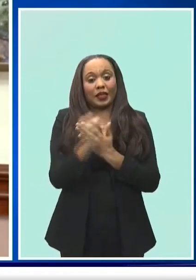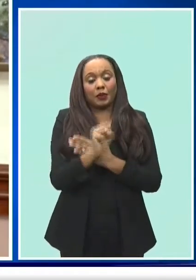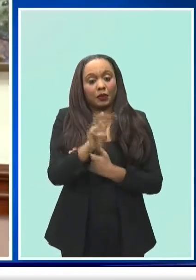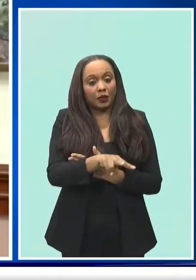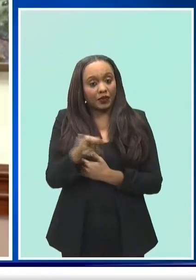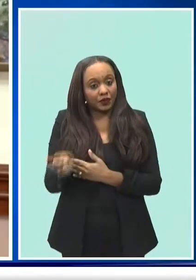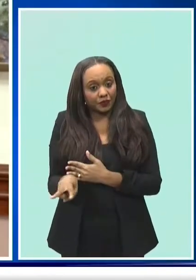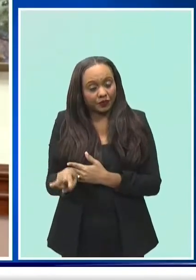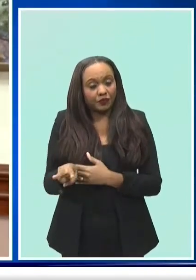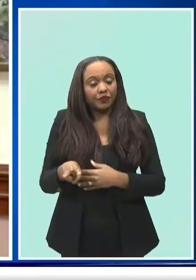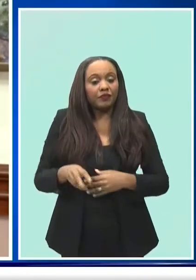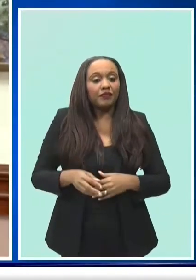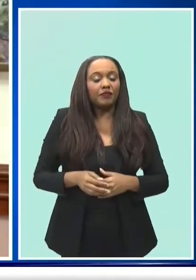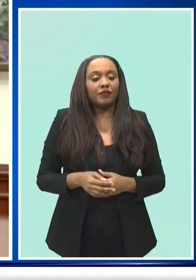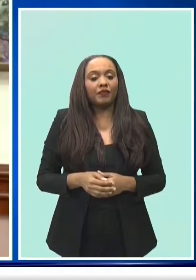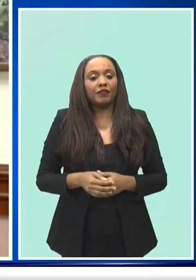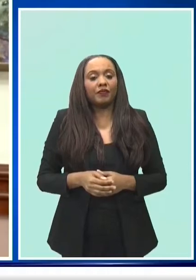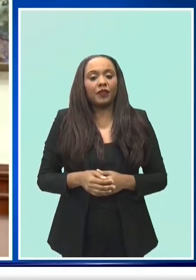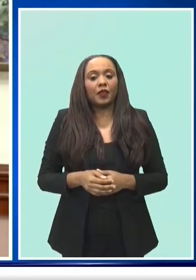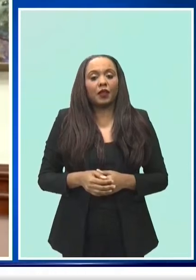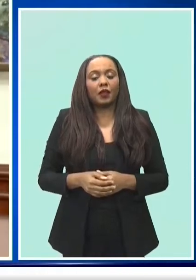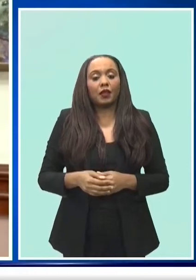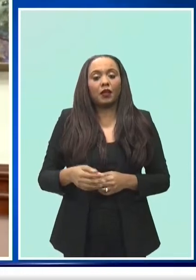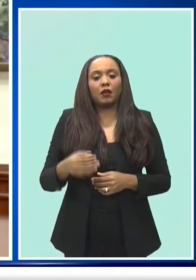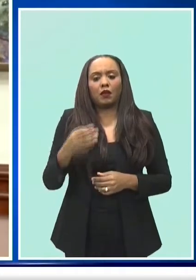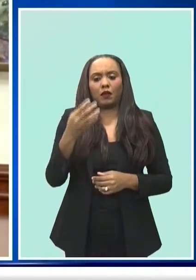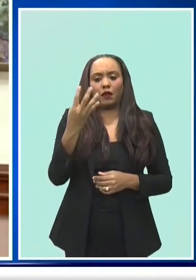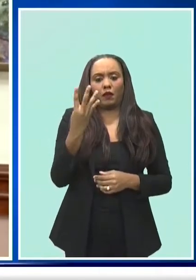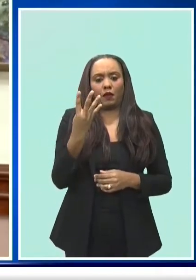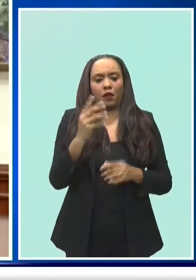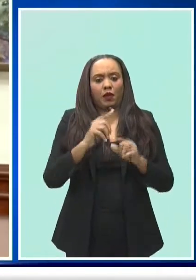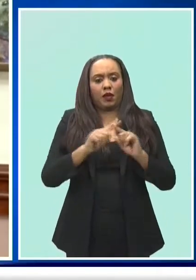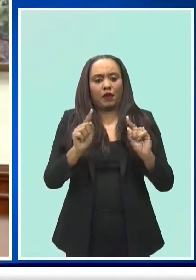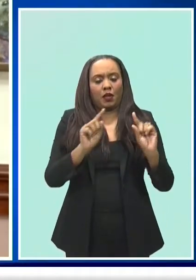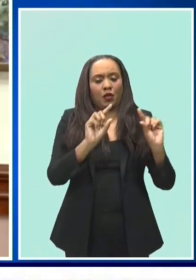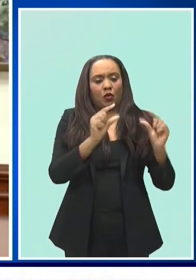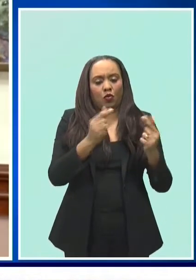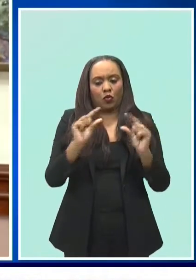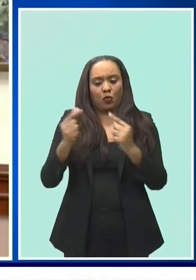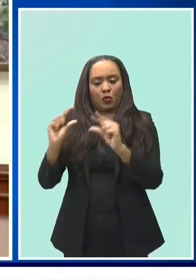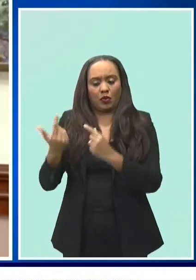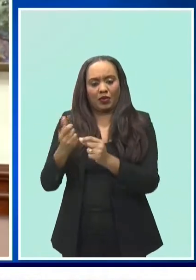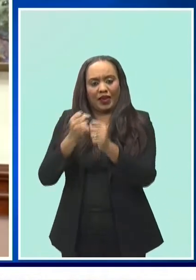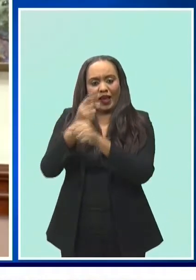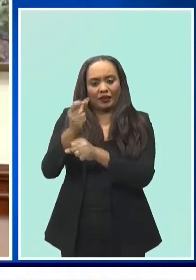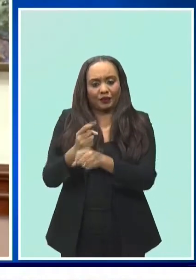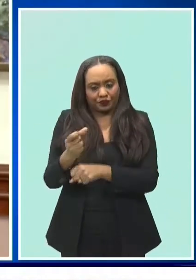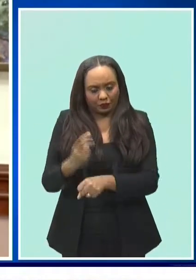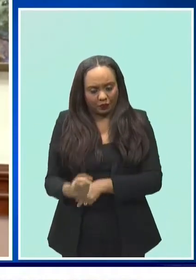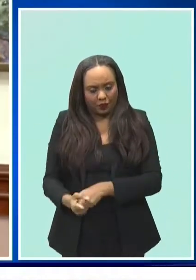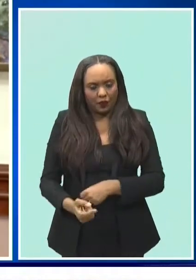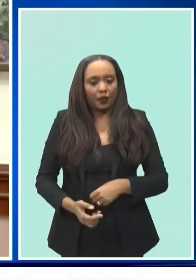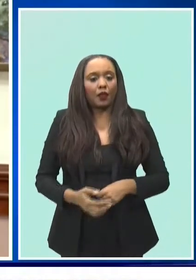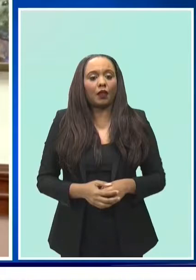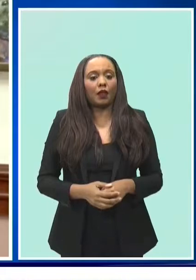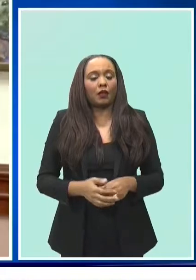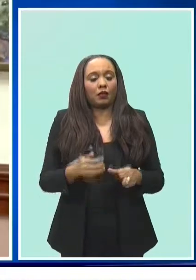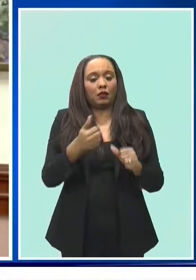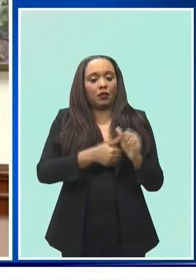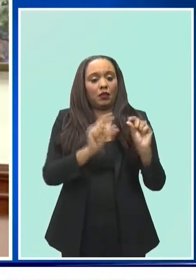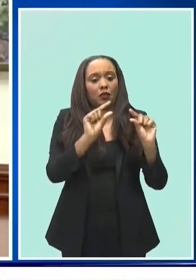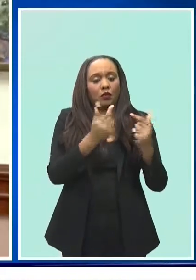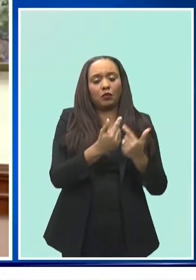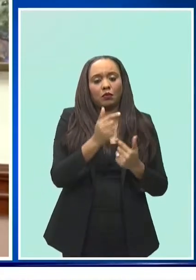going to have 4 cohorts a year. Each cohort attracting between 200 and 250